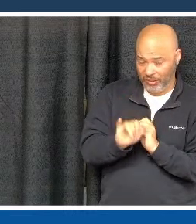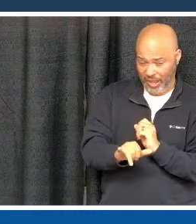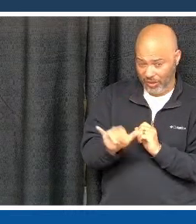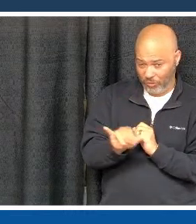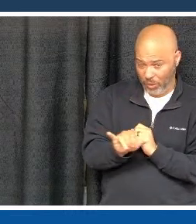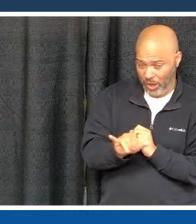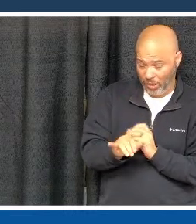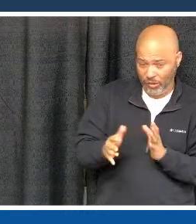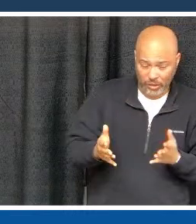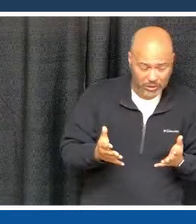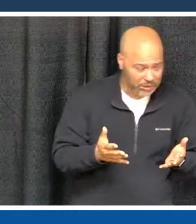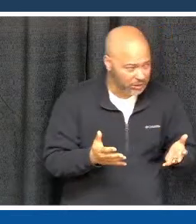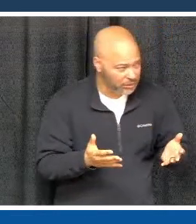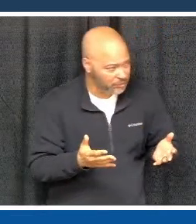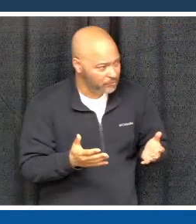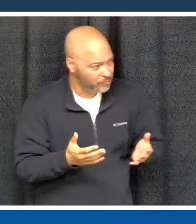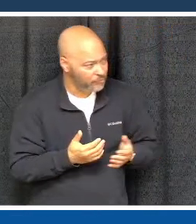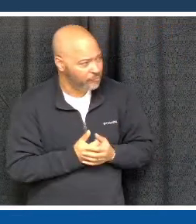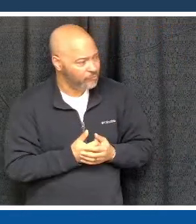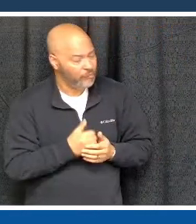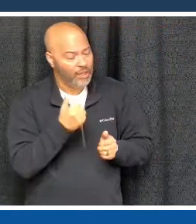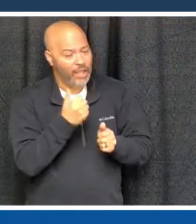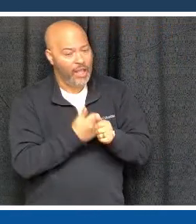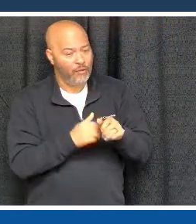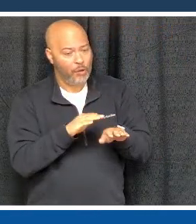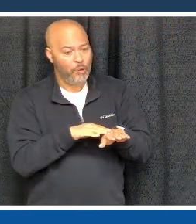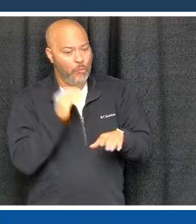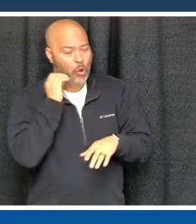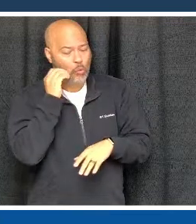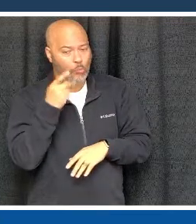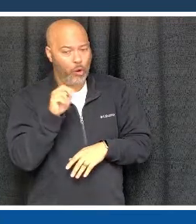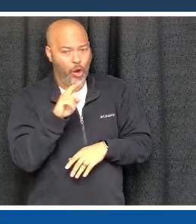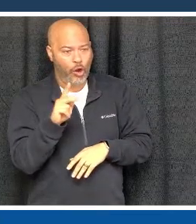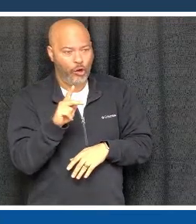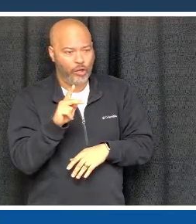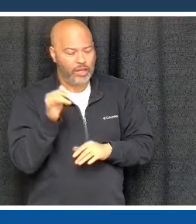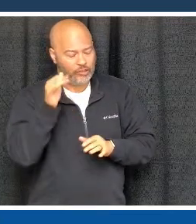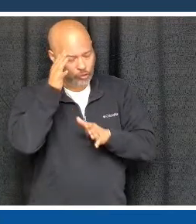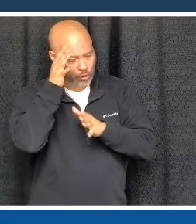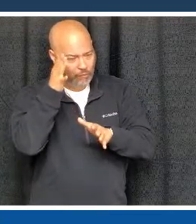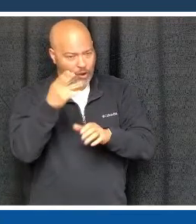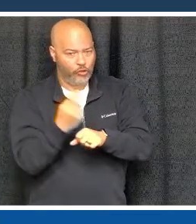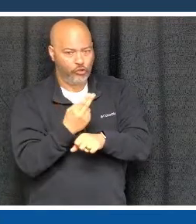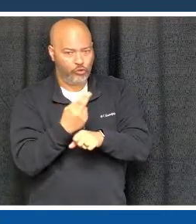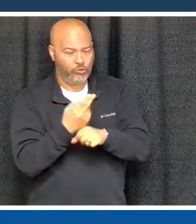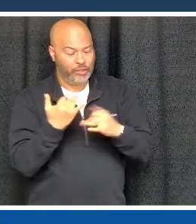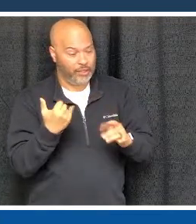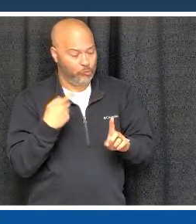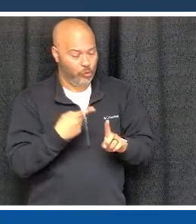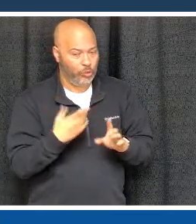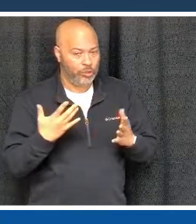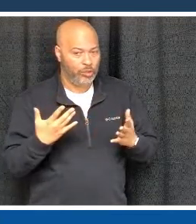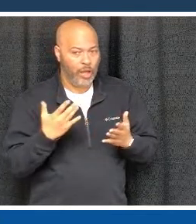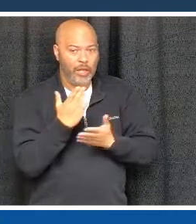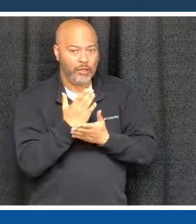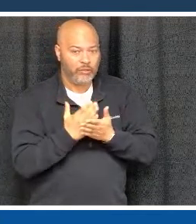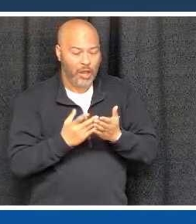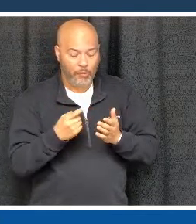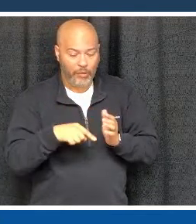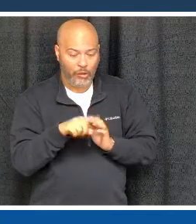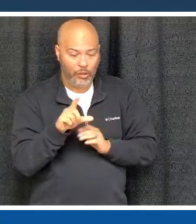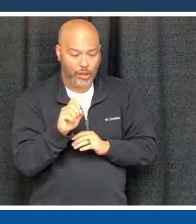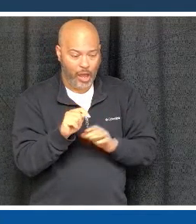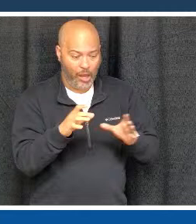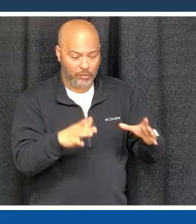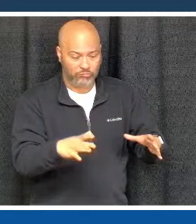well? So every mobile home park in the city is a grandfathered use at this point. Some of these lots, and if you